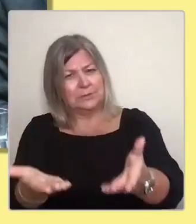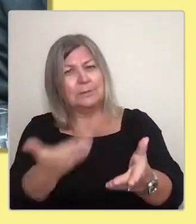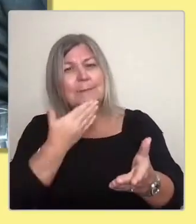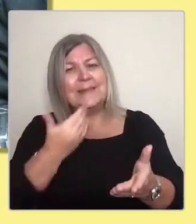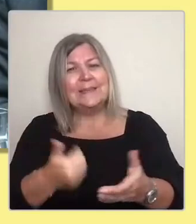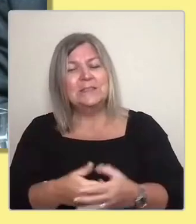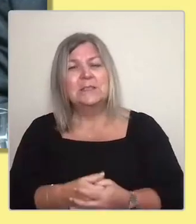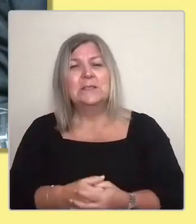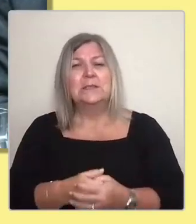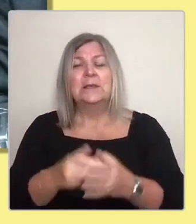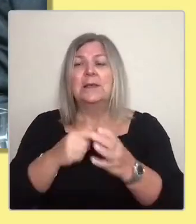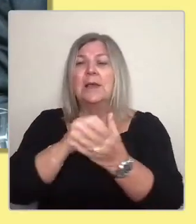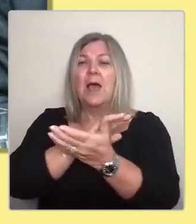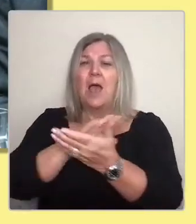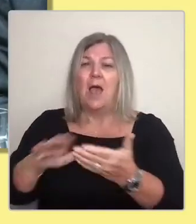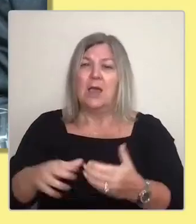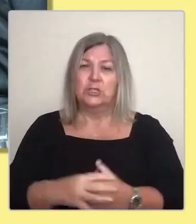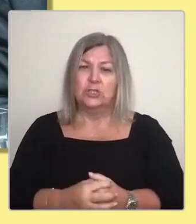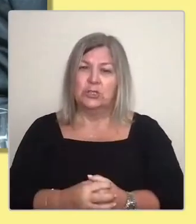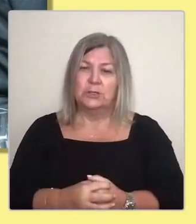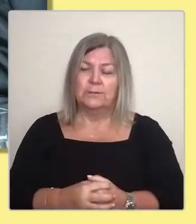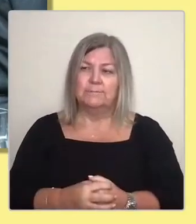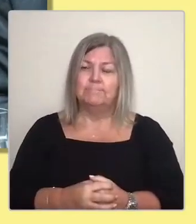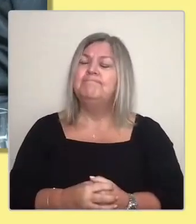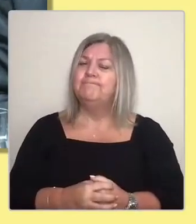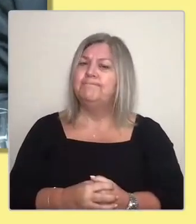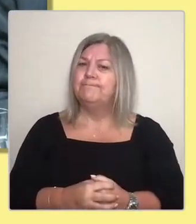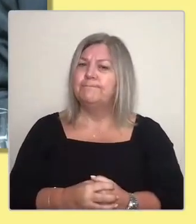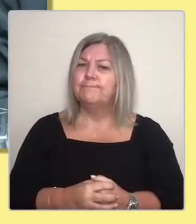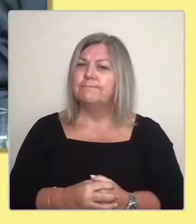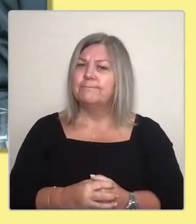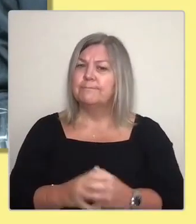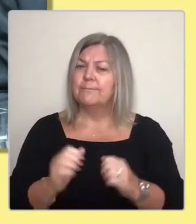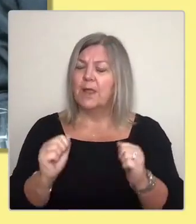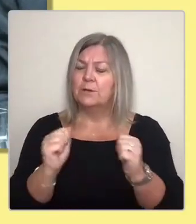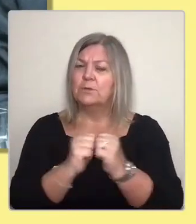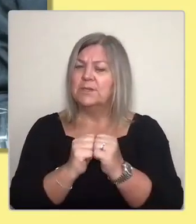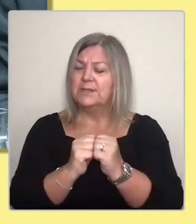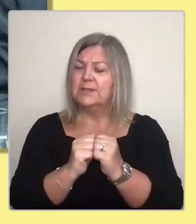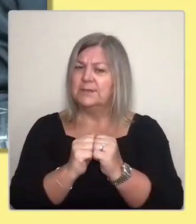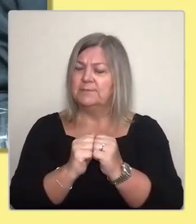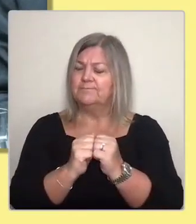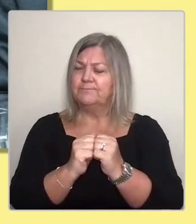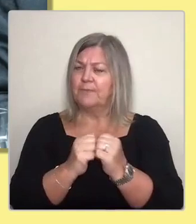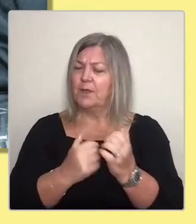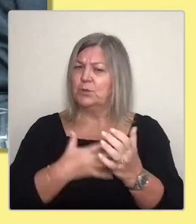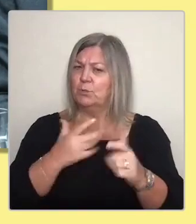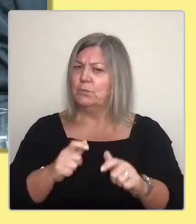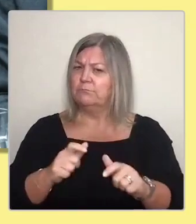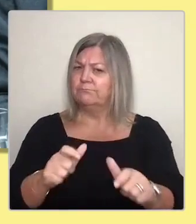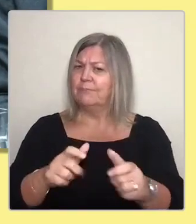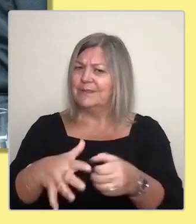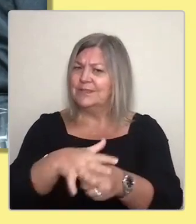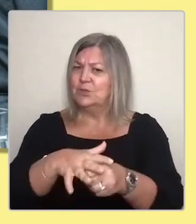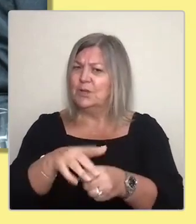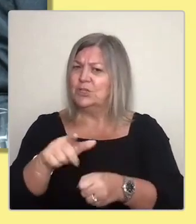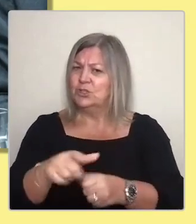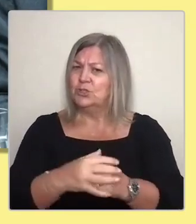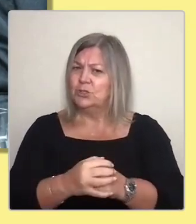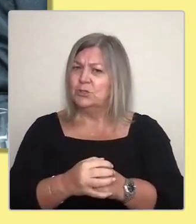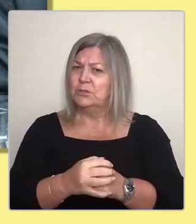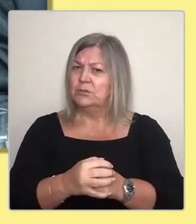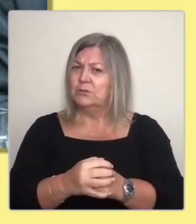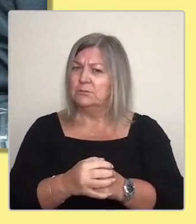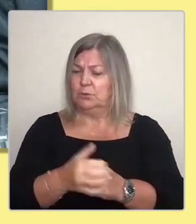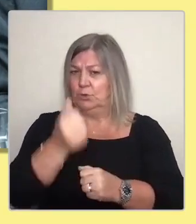Yeah, I would agree that that does not seem like that's a situation that we would want to be carrying on with. So just so everyone knows,